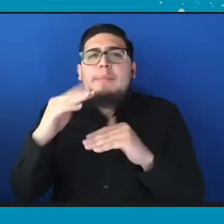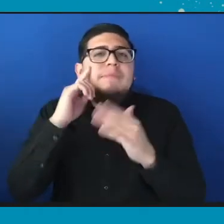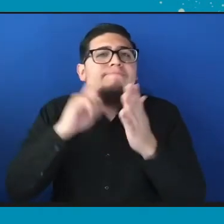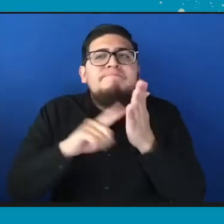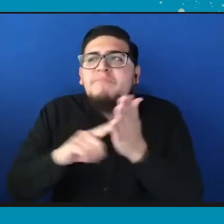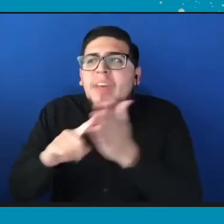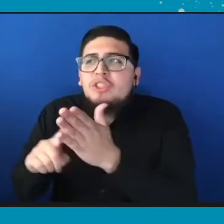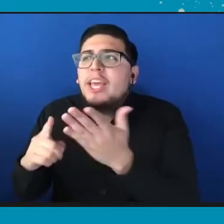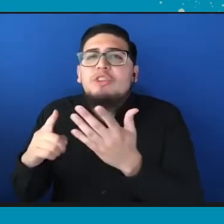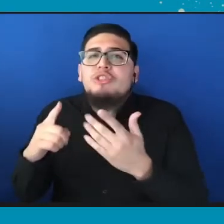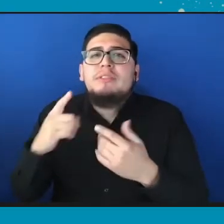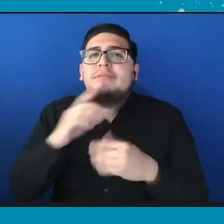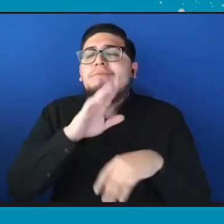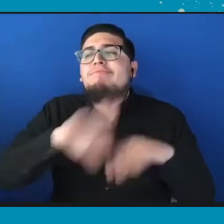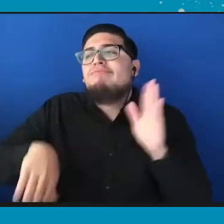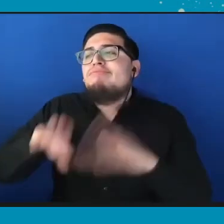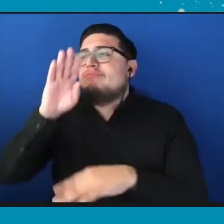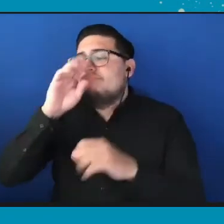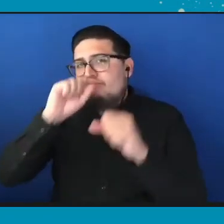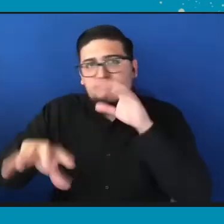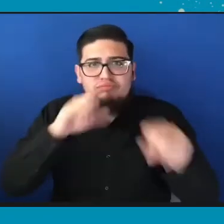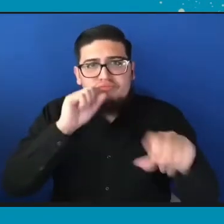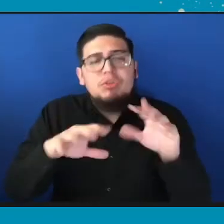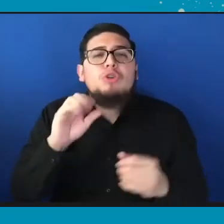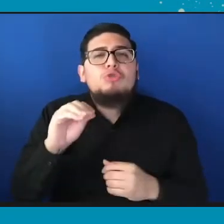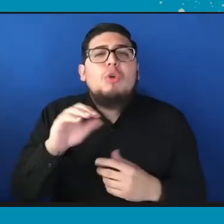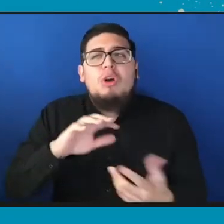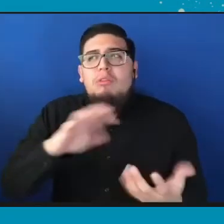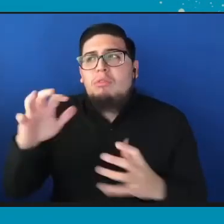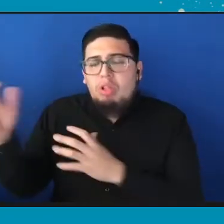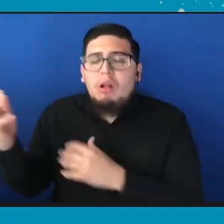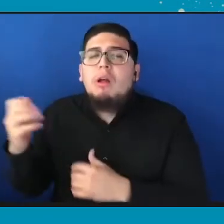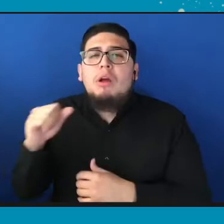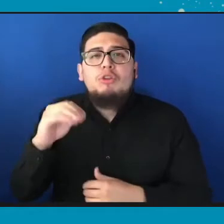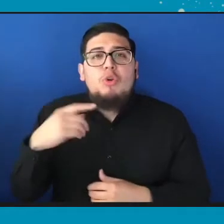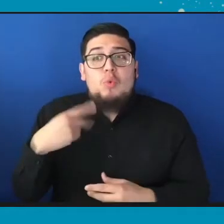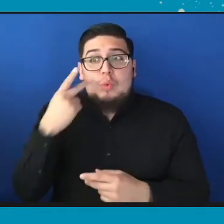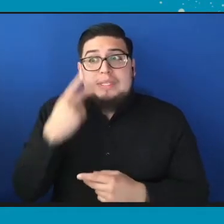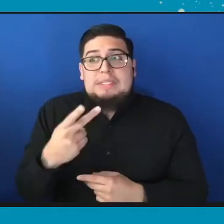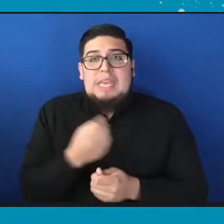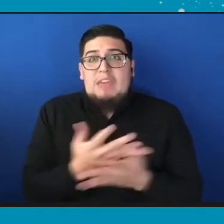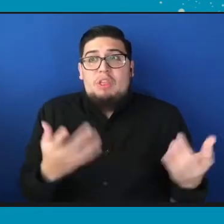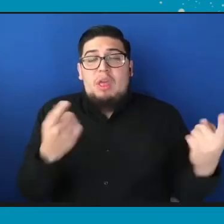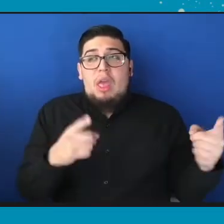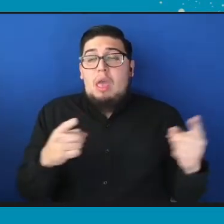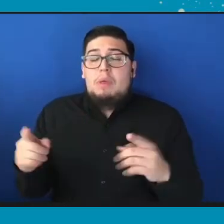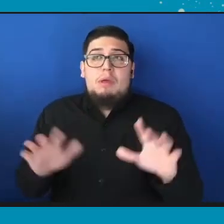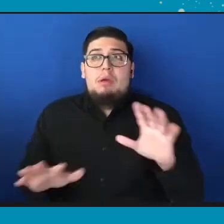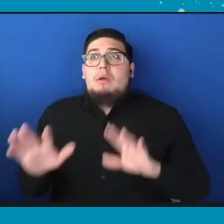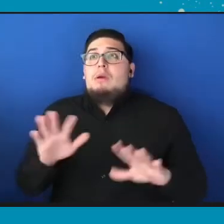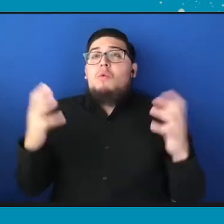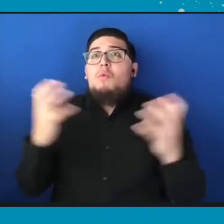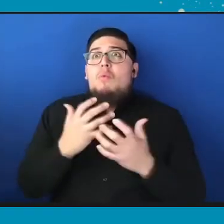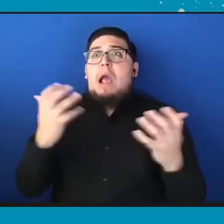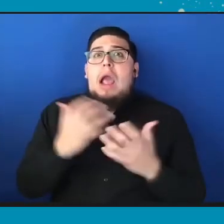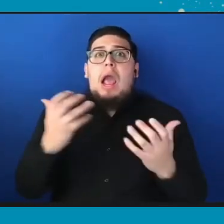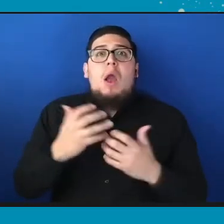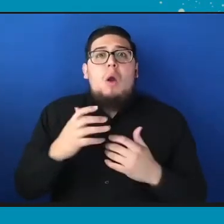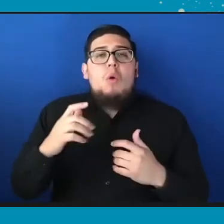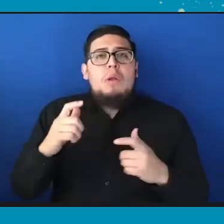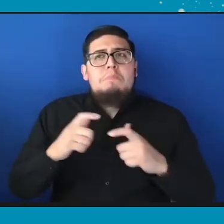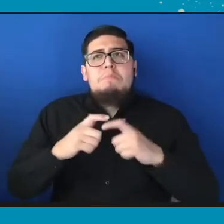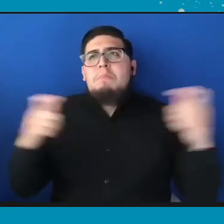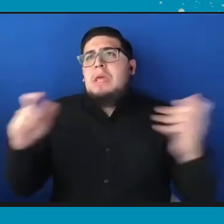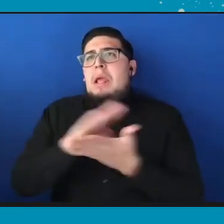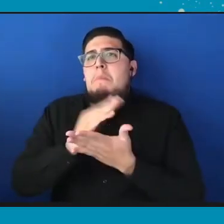And now at this moment, we're seeing in the aftermath of what we've all just come through, the tidal wave of voter